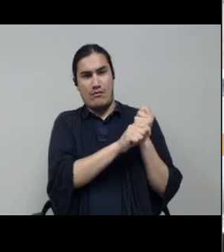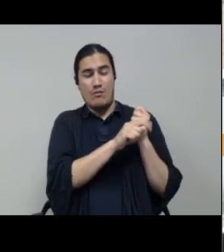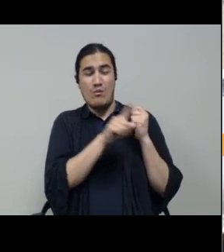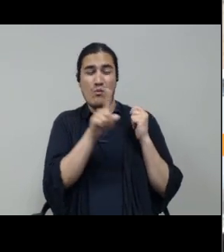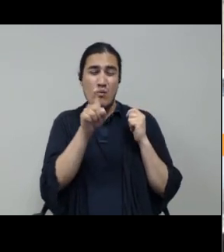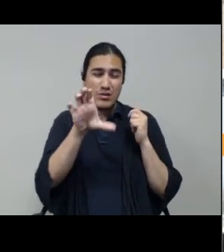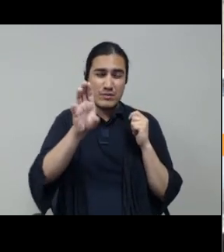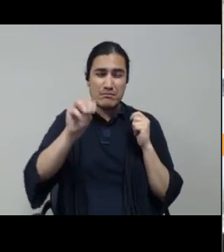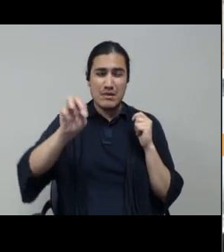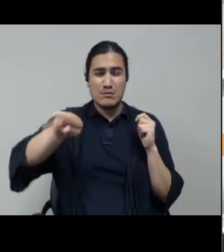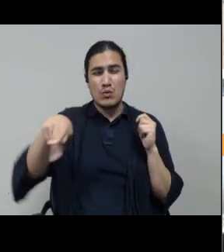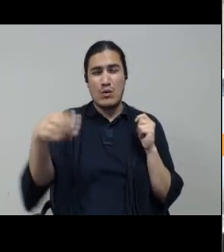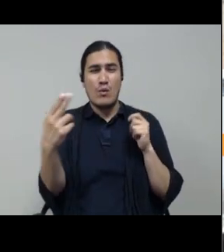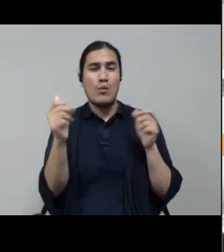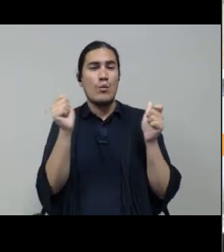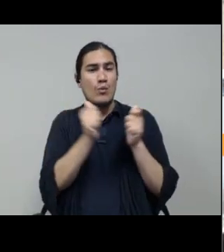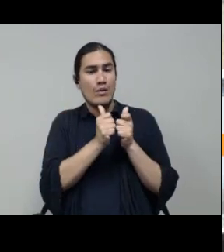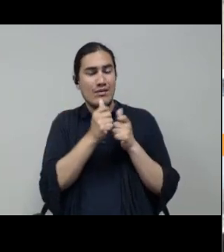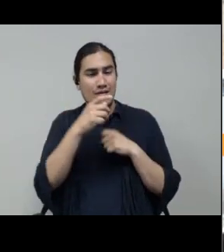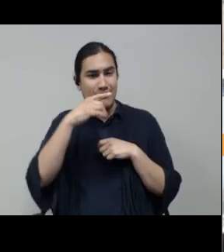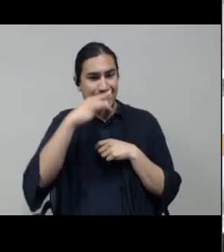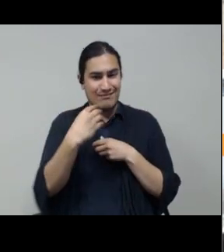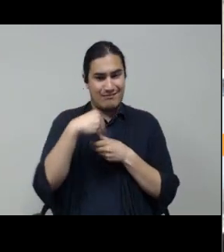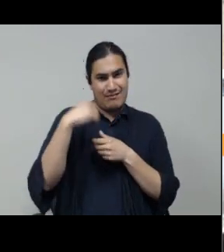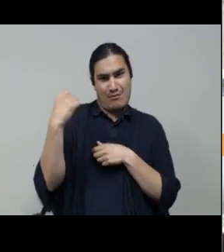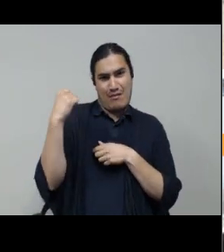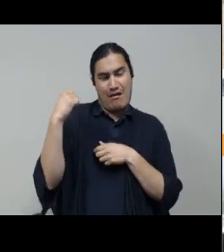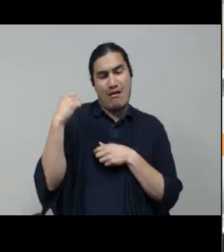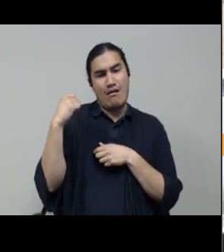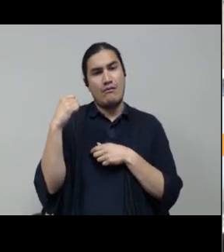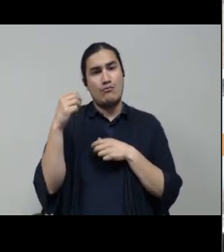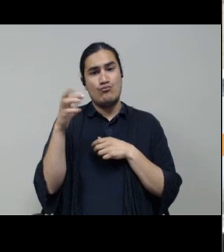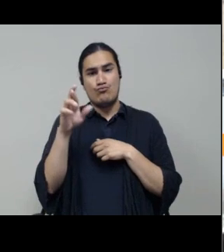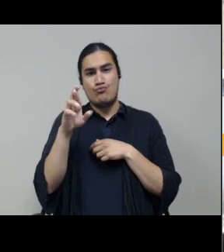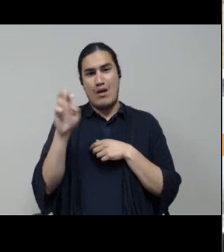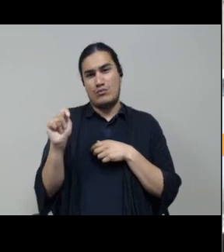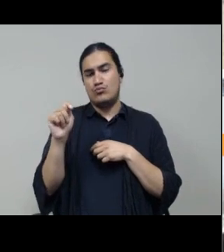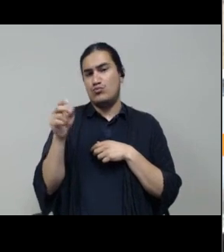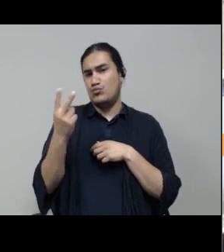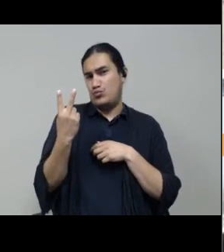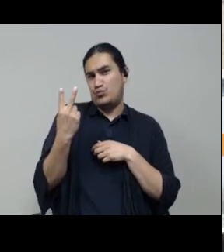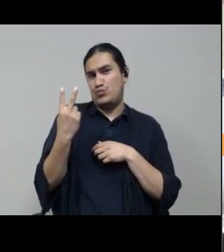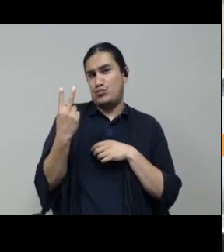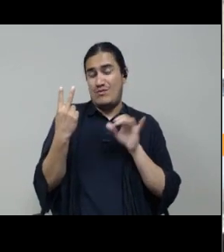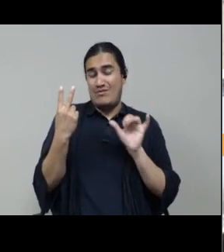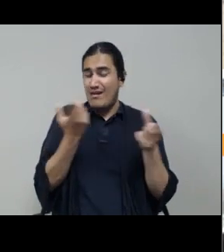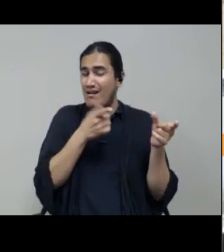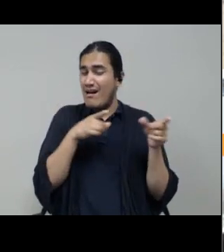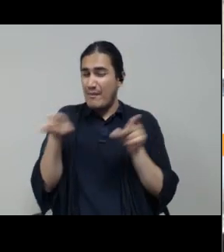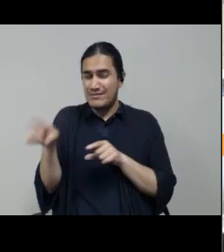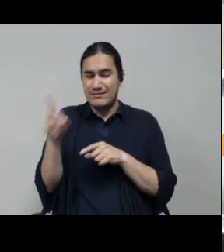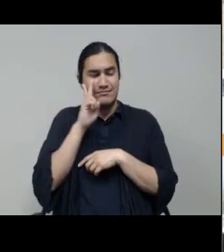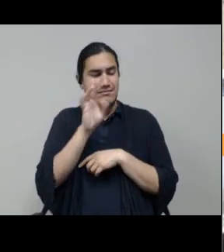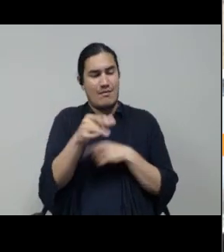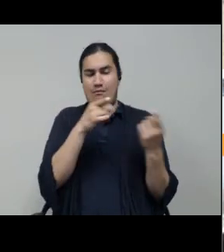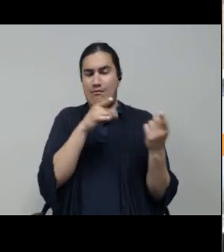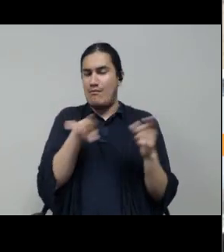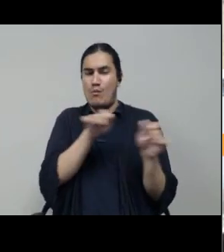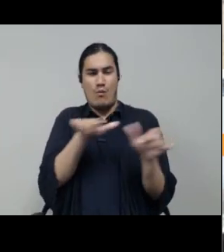miles an hour with a child in the background on Route 2, which is near where I live. And that happens, I see that happening all the